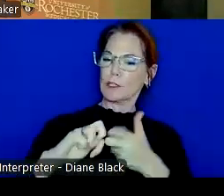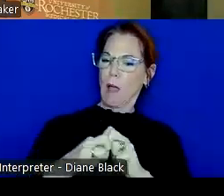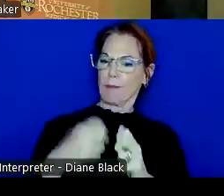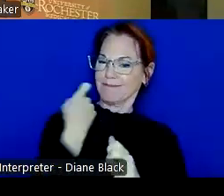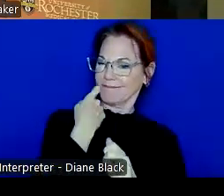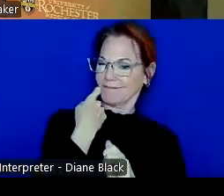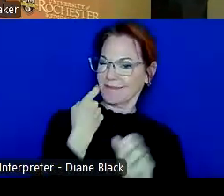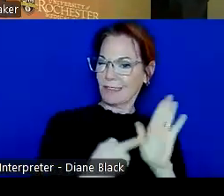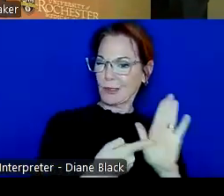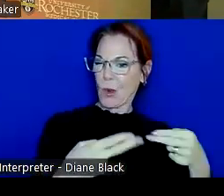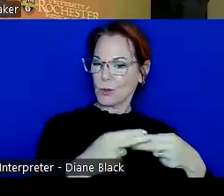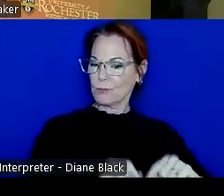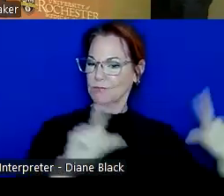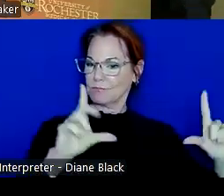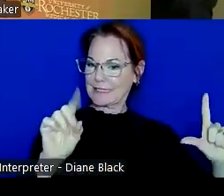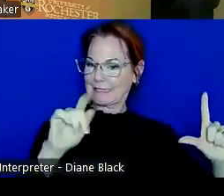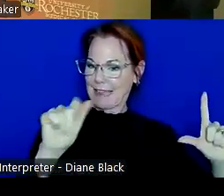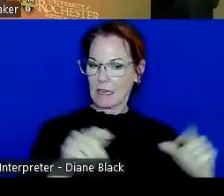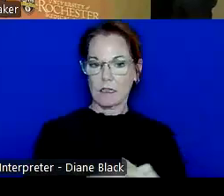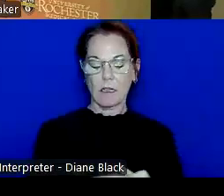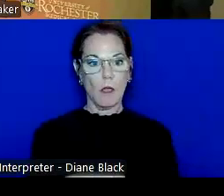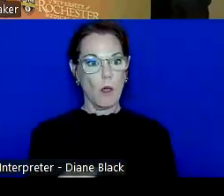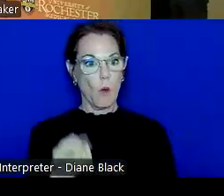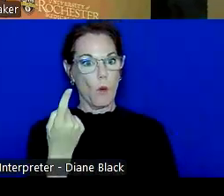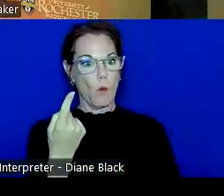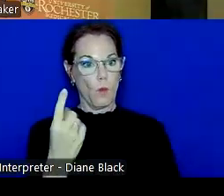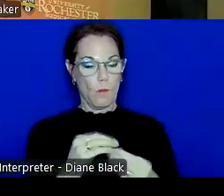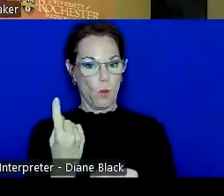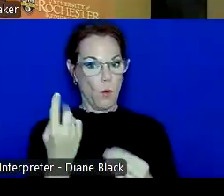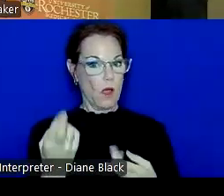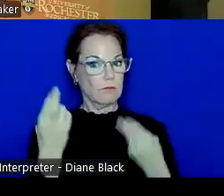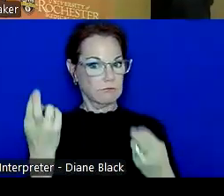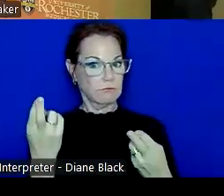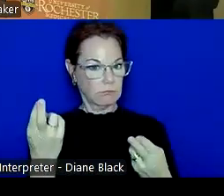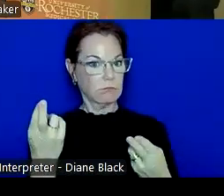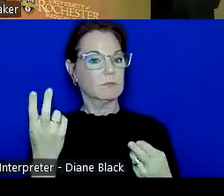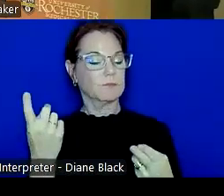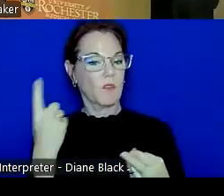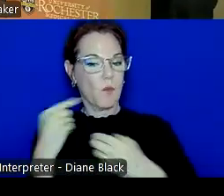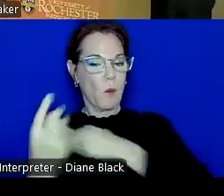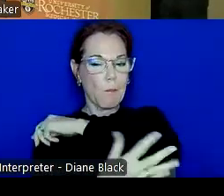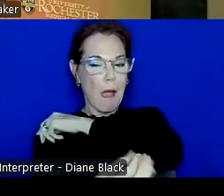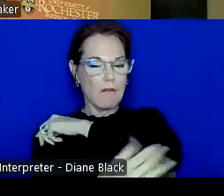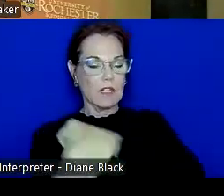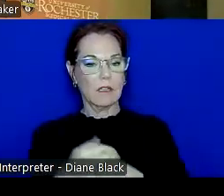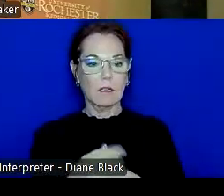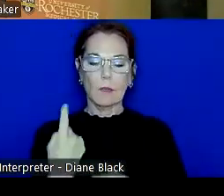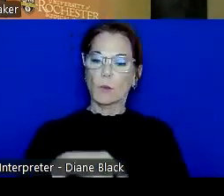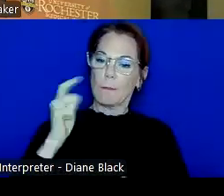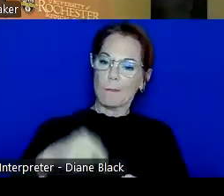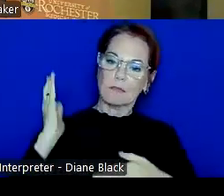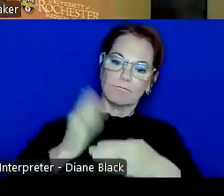one of the number one recommendations, jointly with the Rochester Monroe Anti-Poverty Initiative, is we have to end the